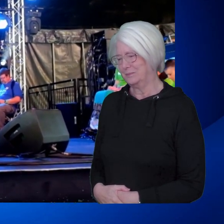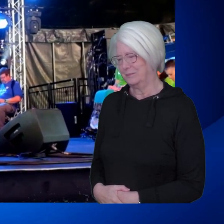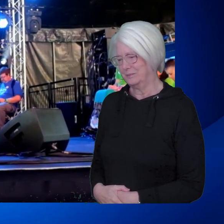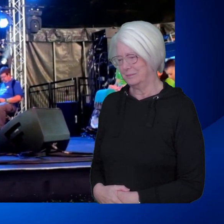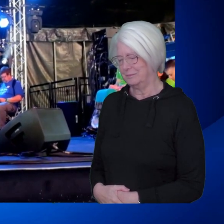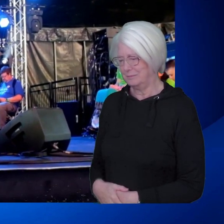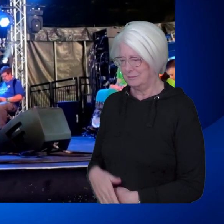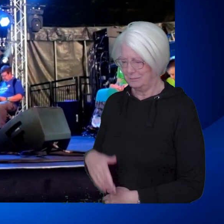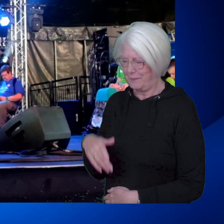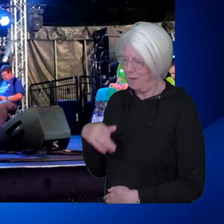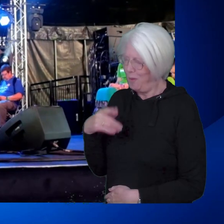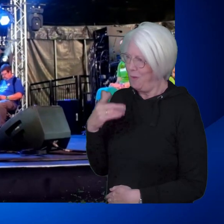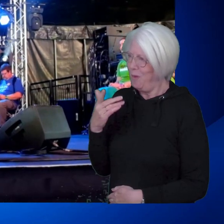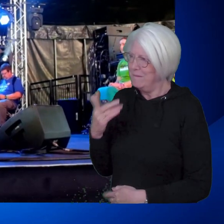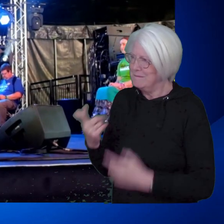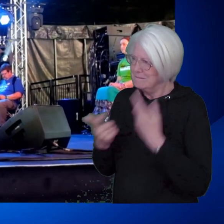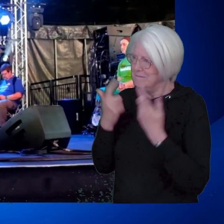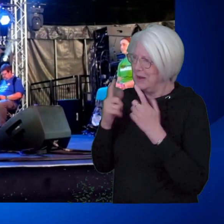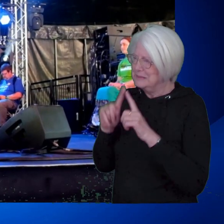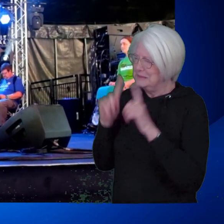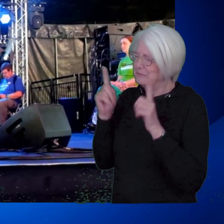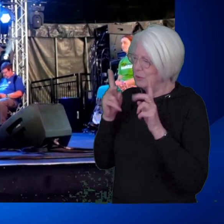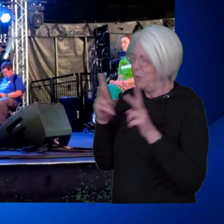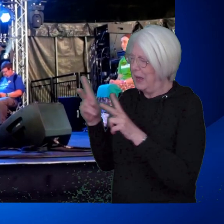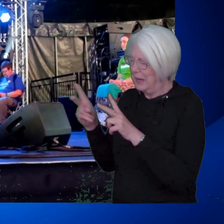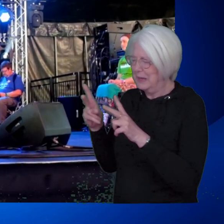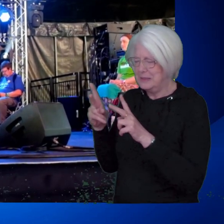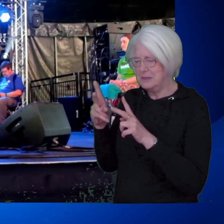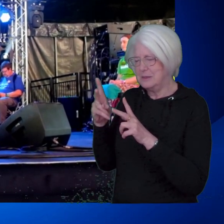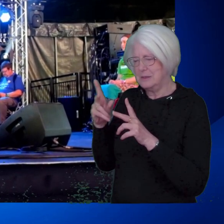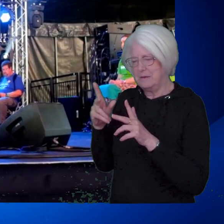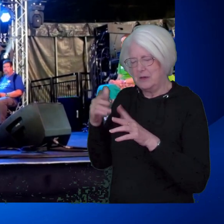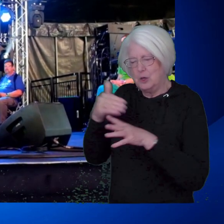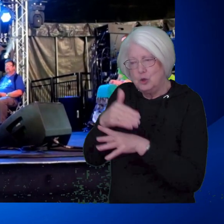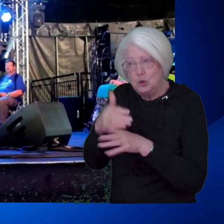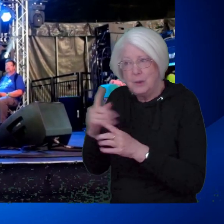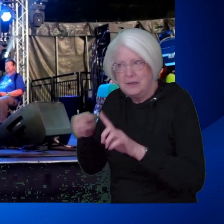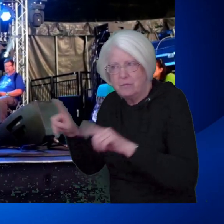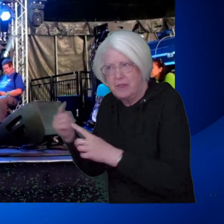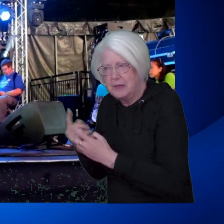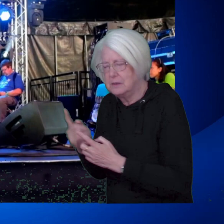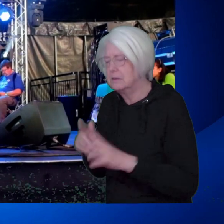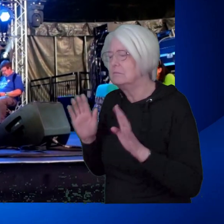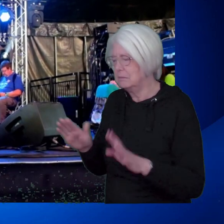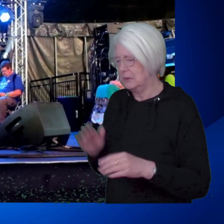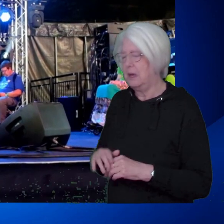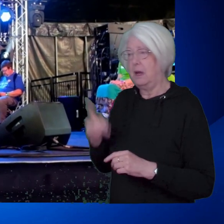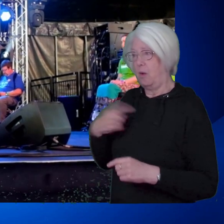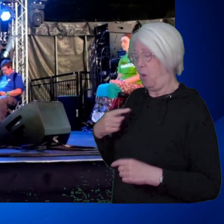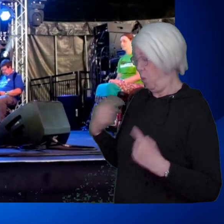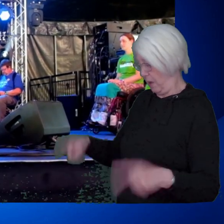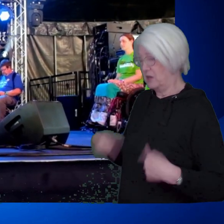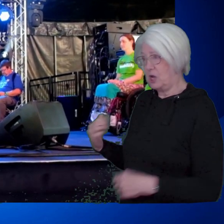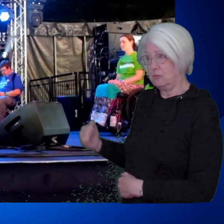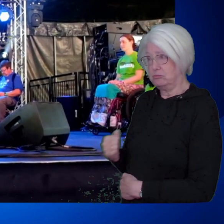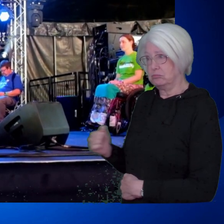So I have to find different ways of doing the things that you can do. I drive this wheelchair to